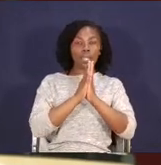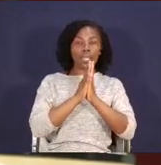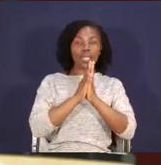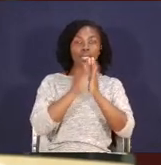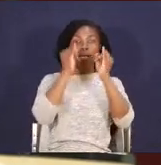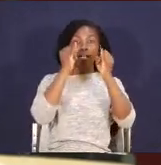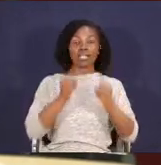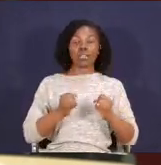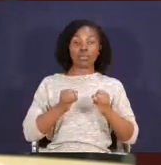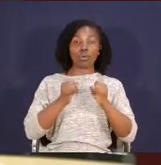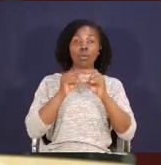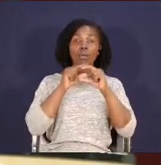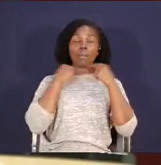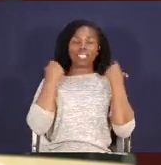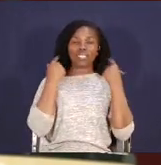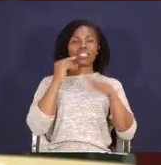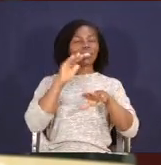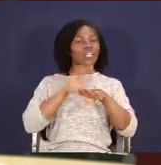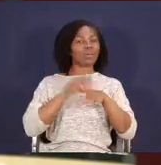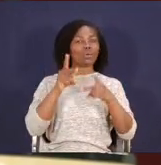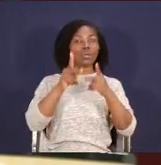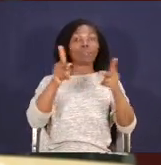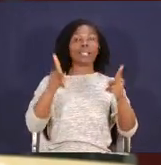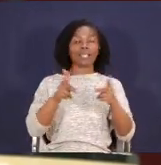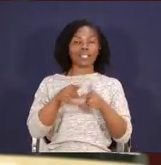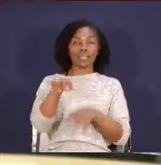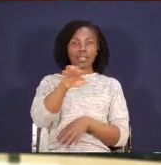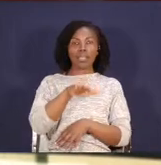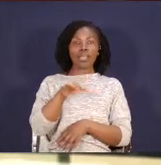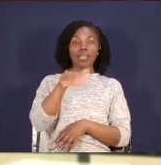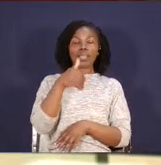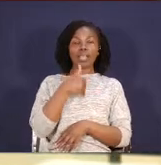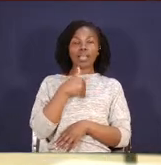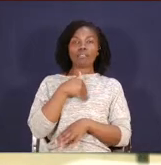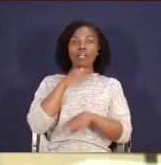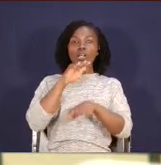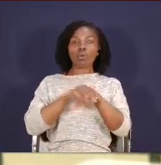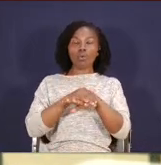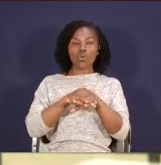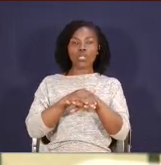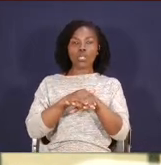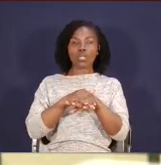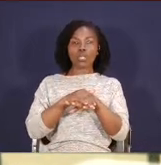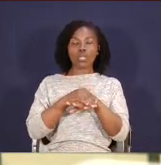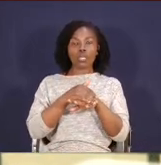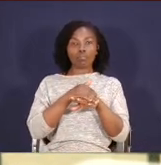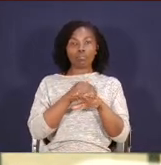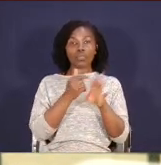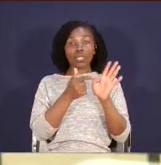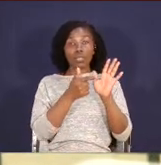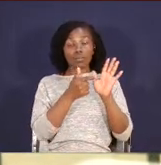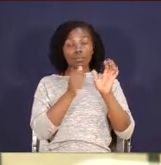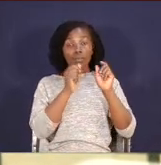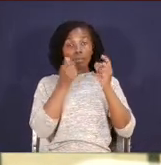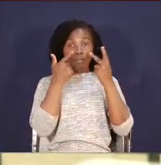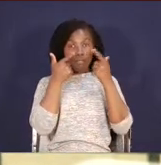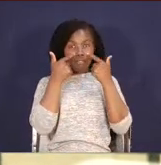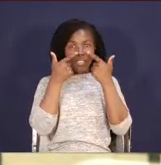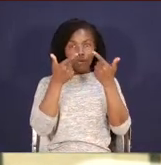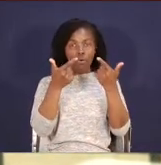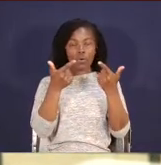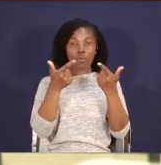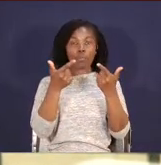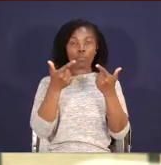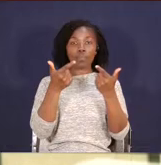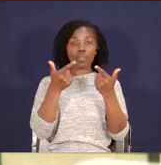pastor there. And it's a very nice place. The location of that church, you have a very good view of the lake, you know? A very good view